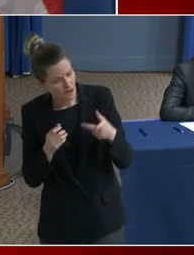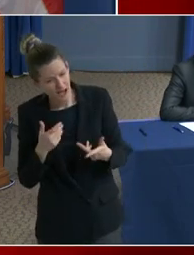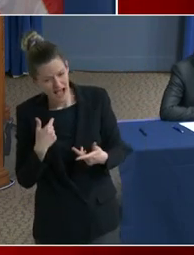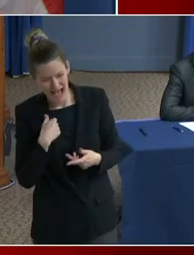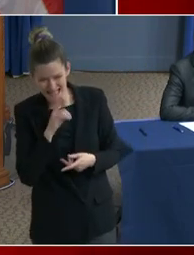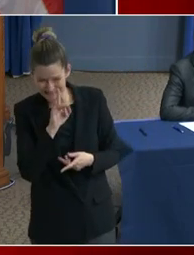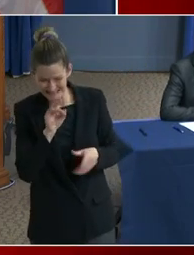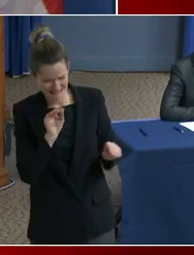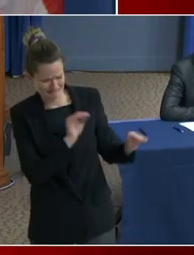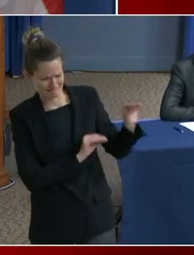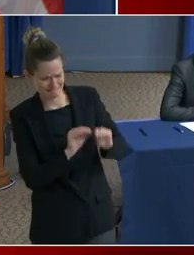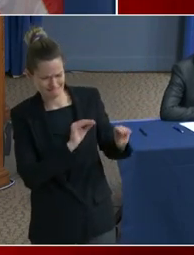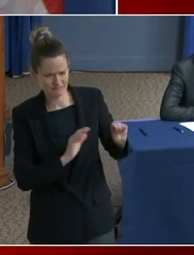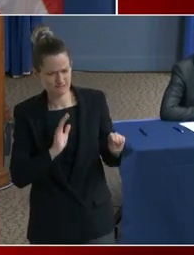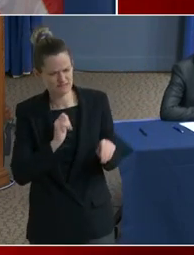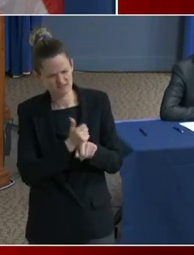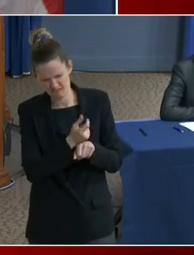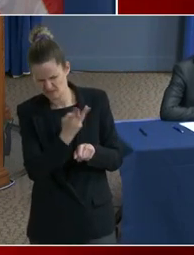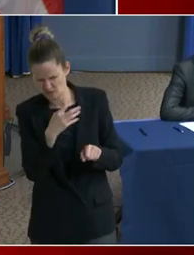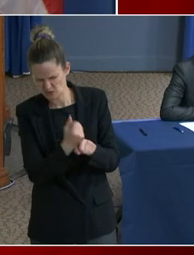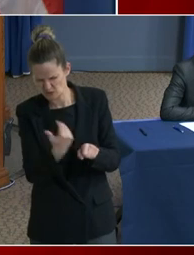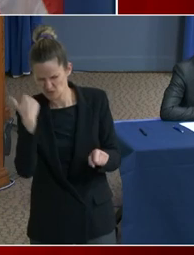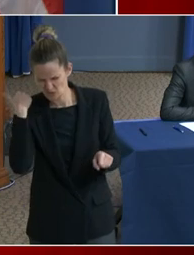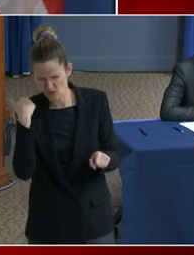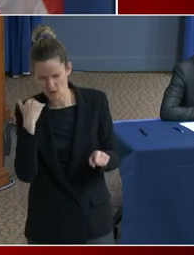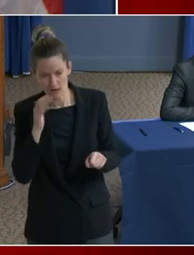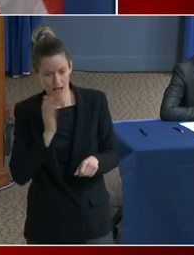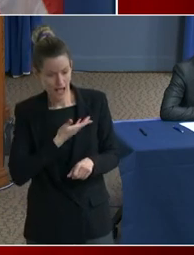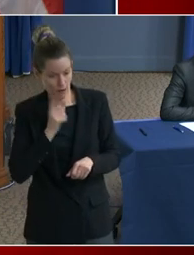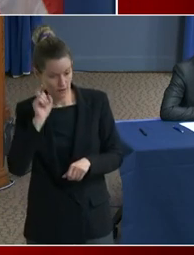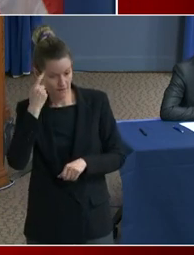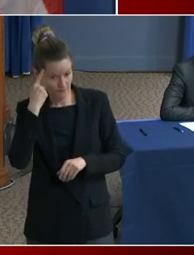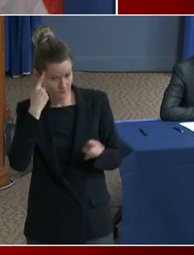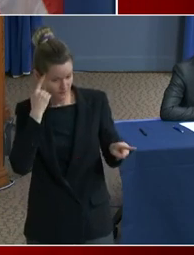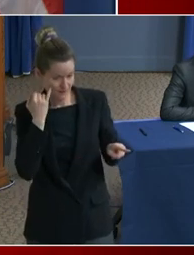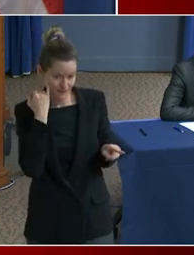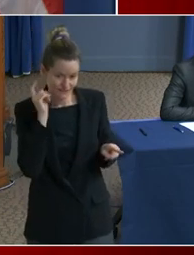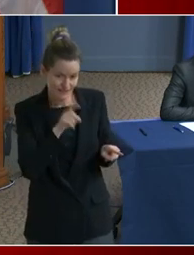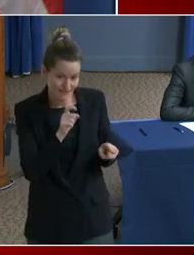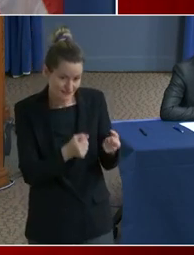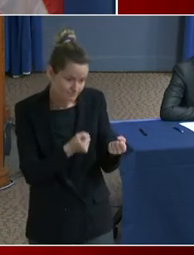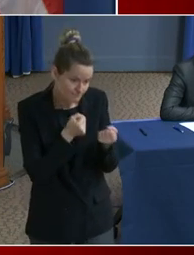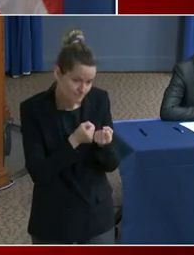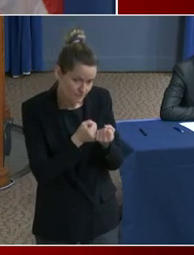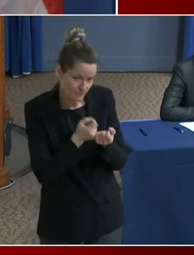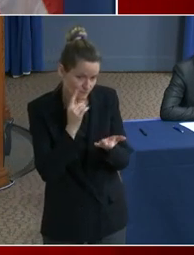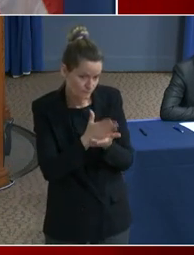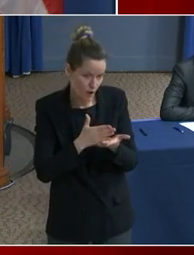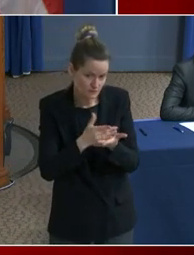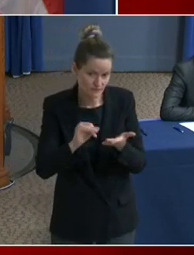is not affected. And so if we need to pitch in the federal parts of the city, we certainly will.